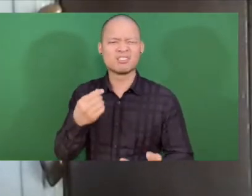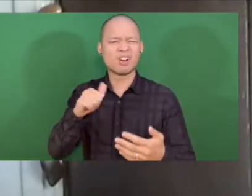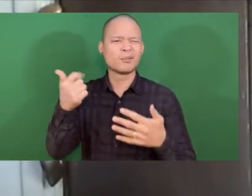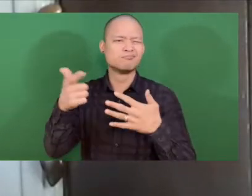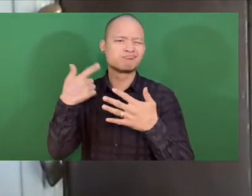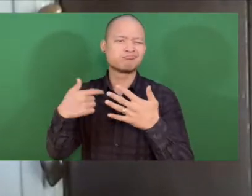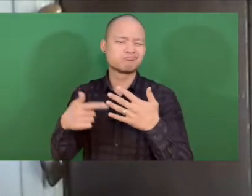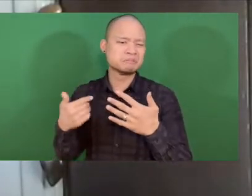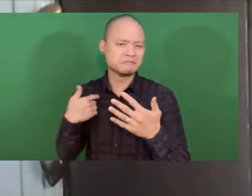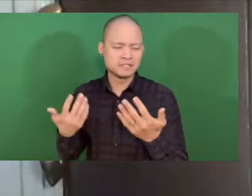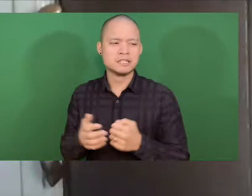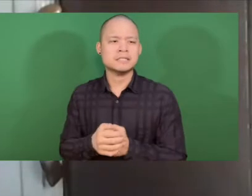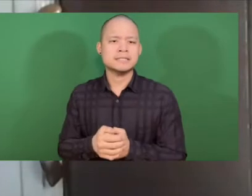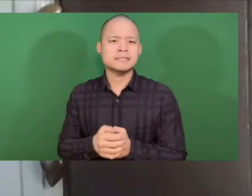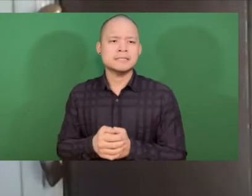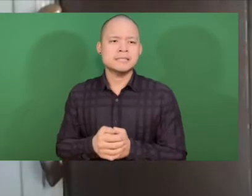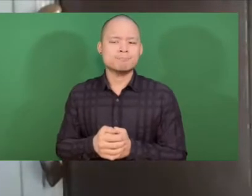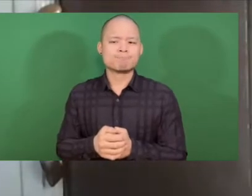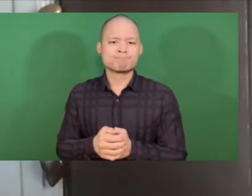and other factors.